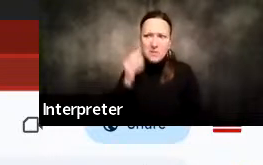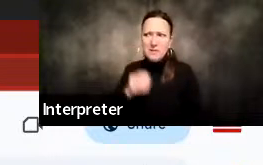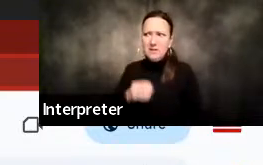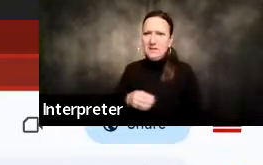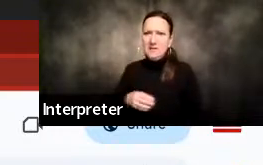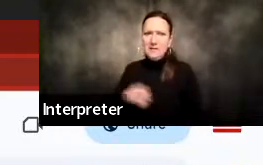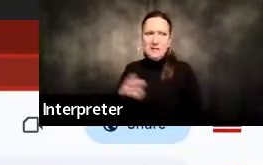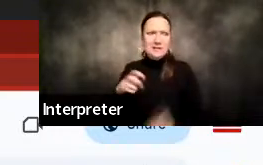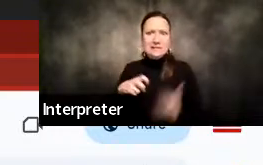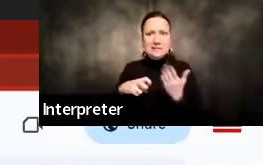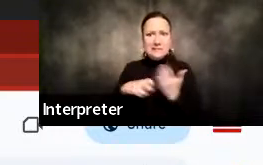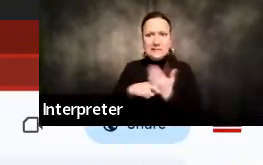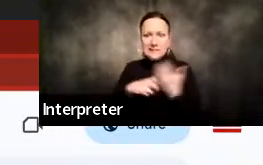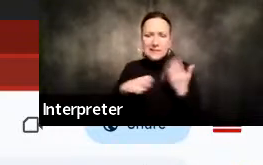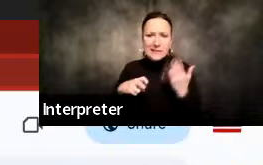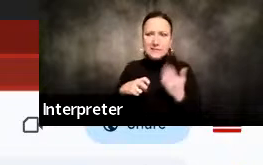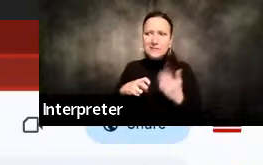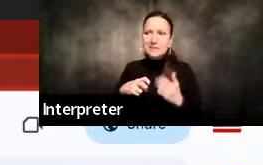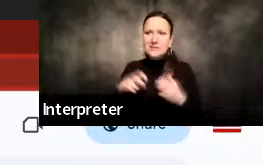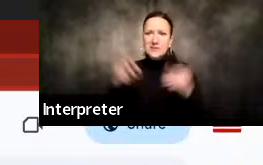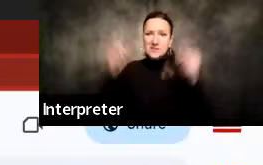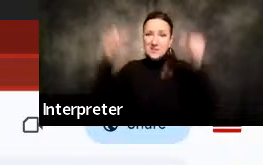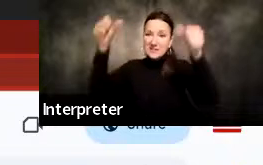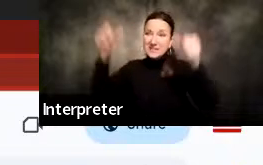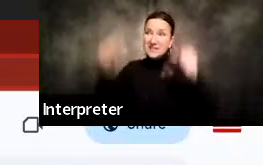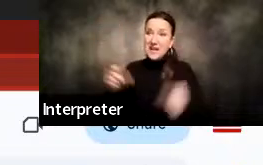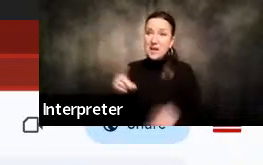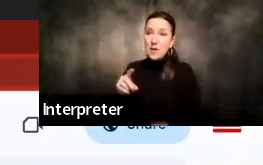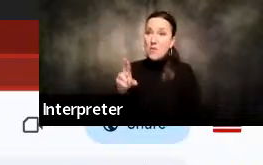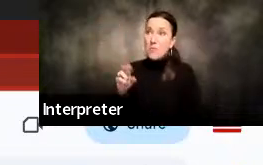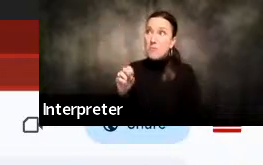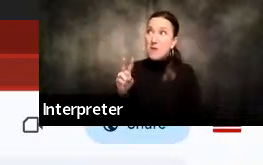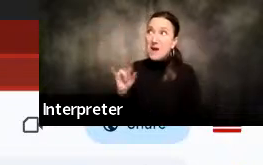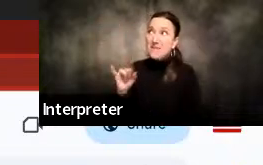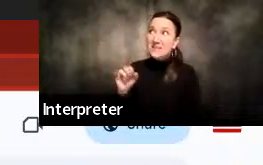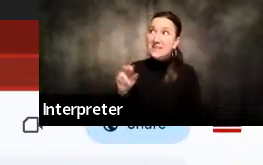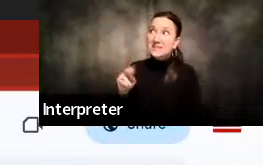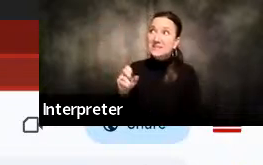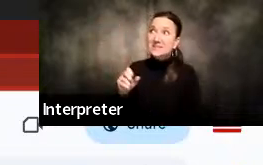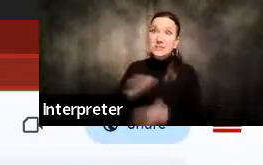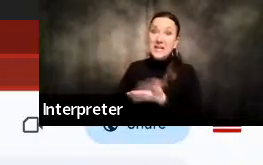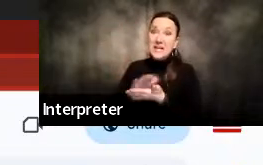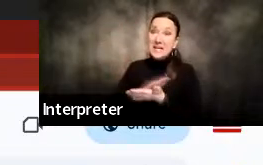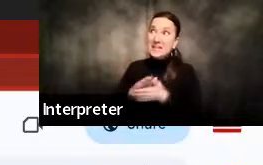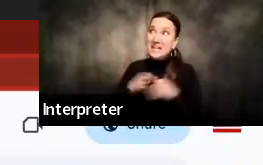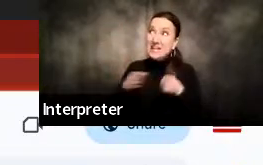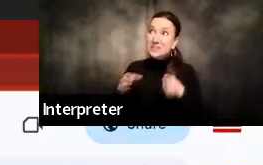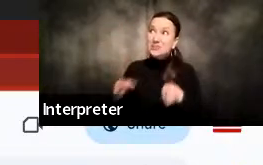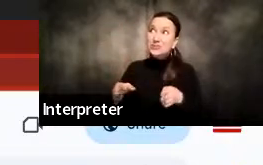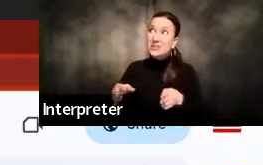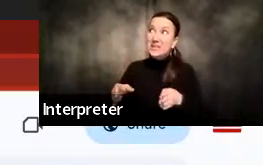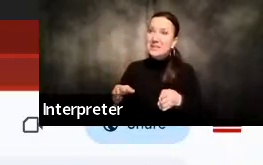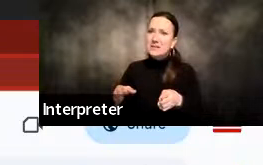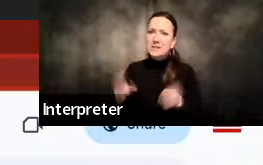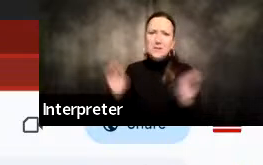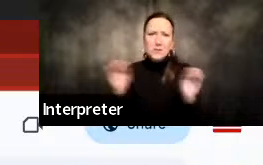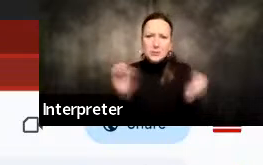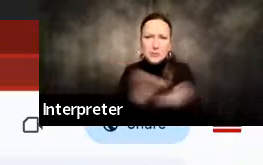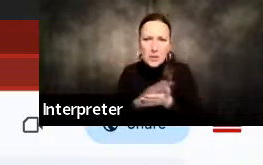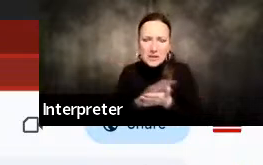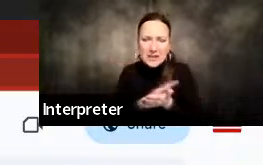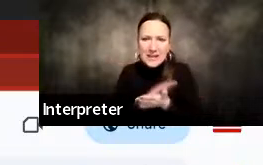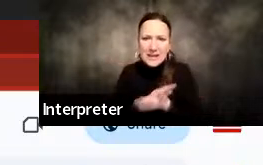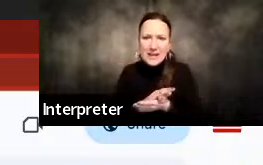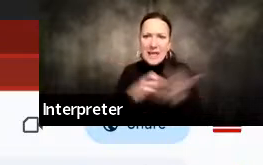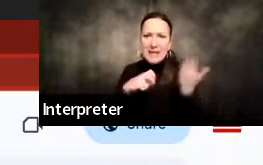sweeping sign on Providence and no street sweeping, but everyone is getting tickets. So I